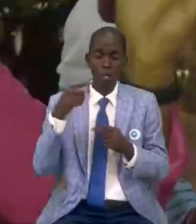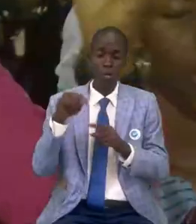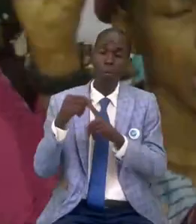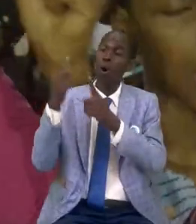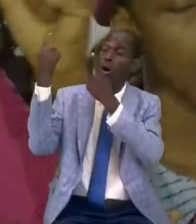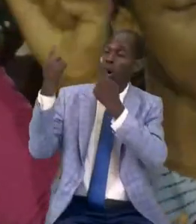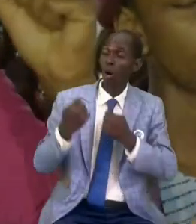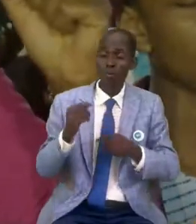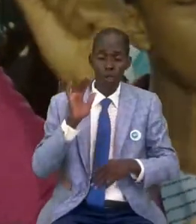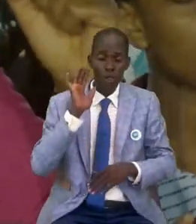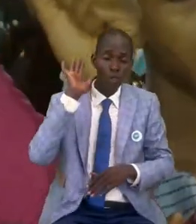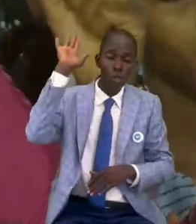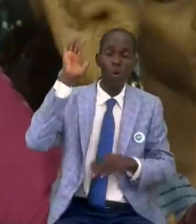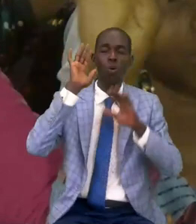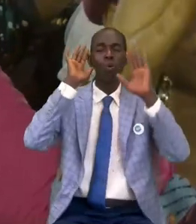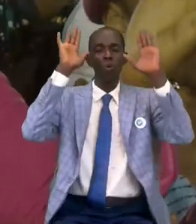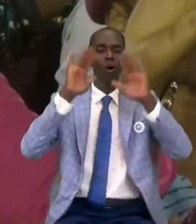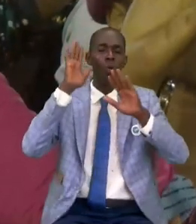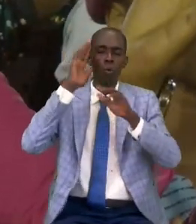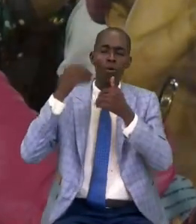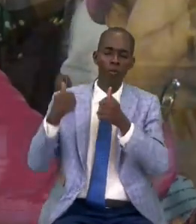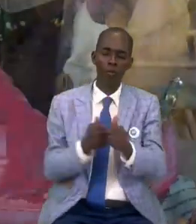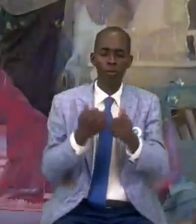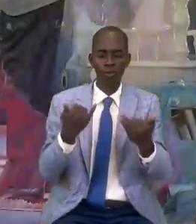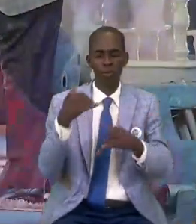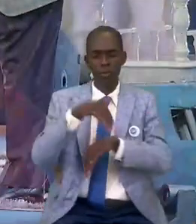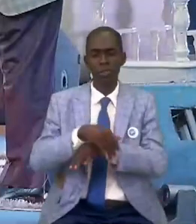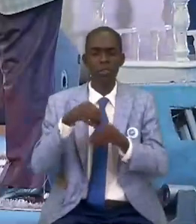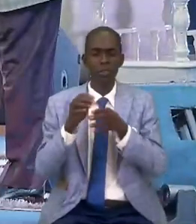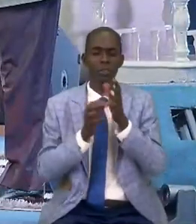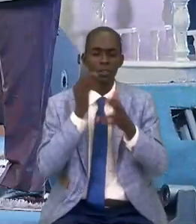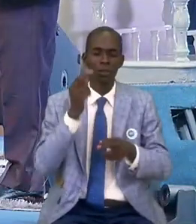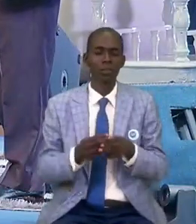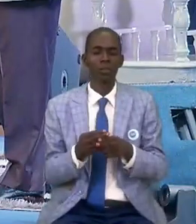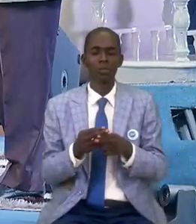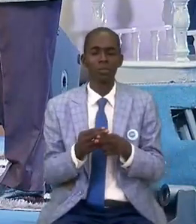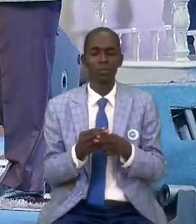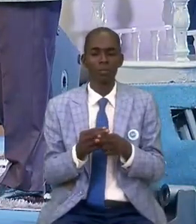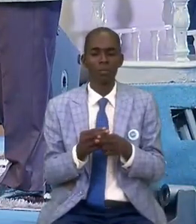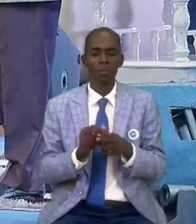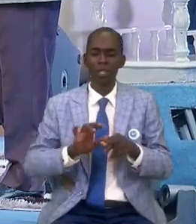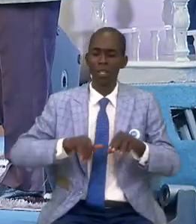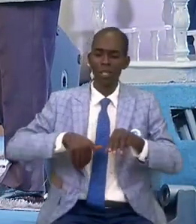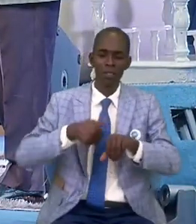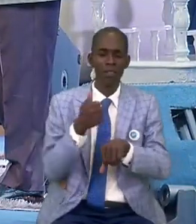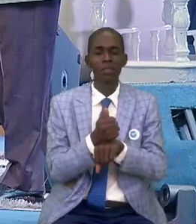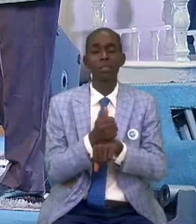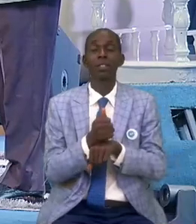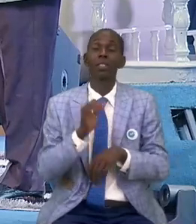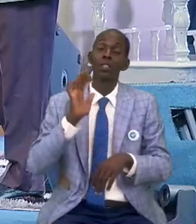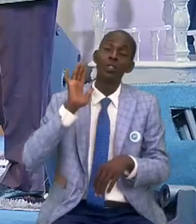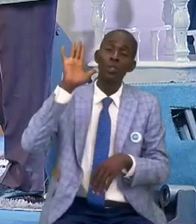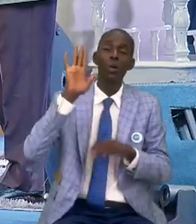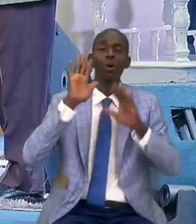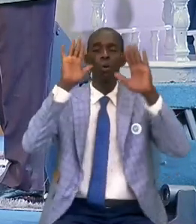Jesus' name. Confirm your miracle-working power in every life. Thank you,